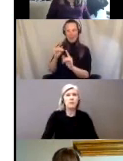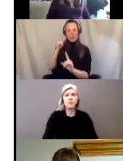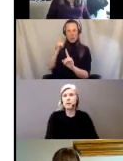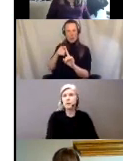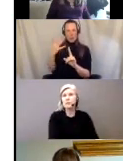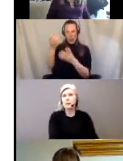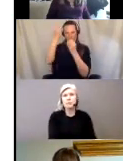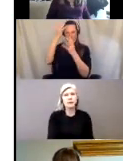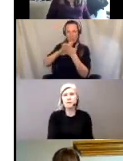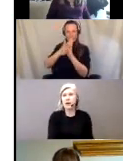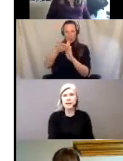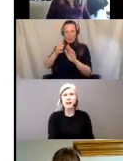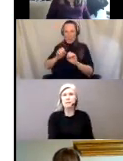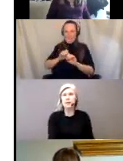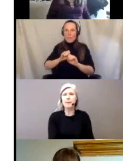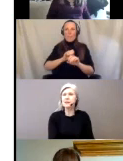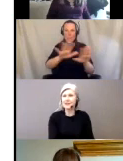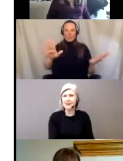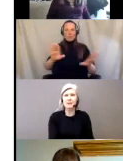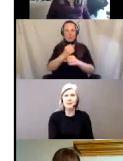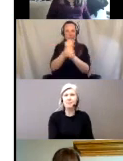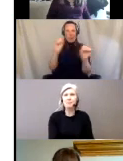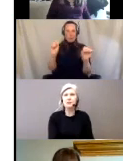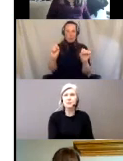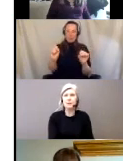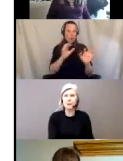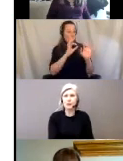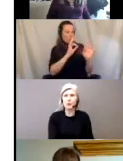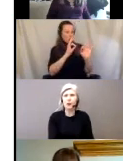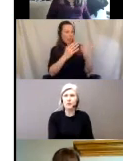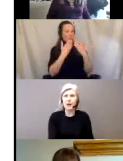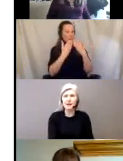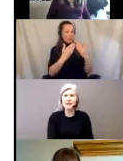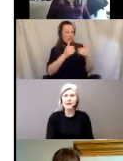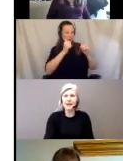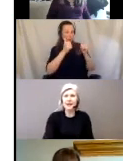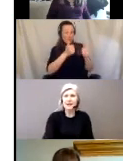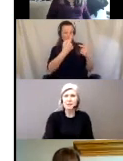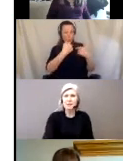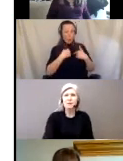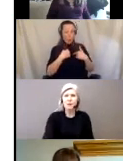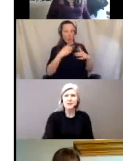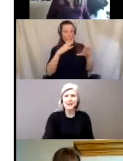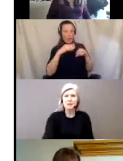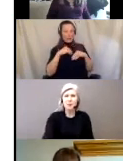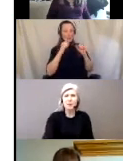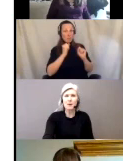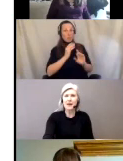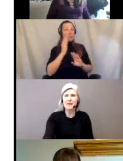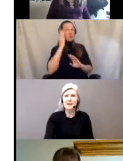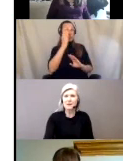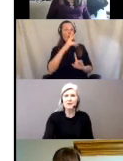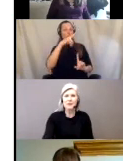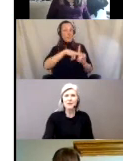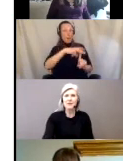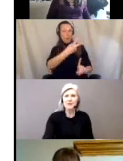Sure, that would be fine. I'm happy to set up a time to meet with you offline, and we look forward to hearing more about that.